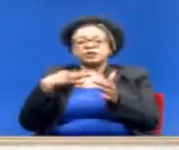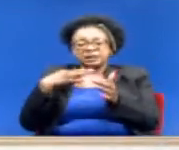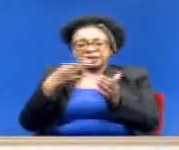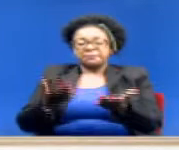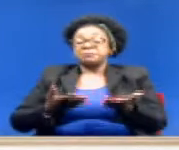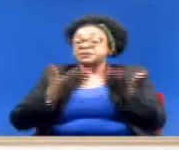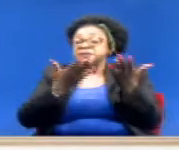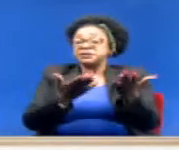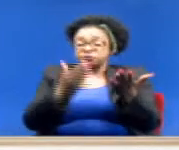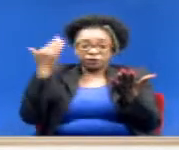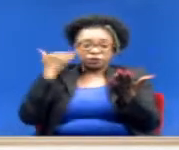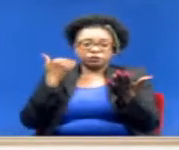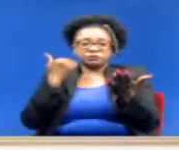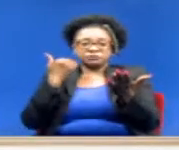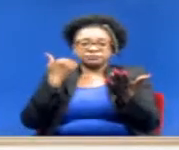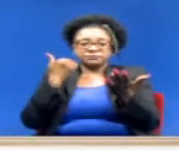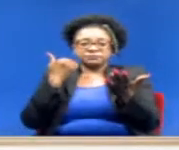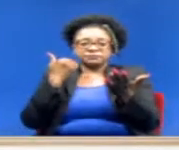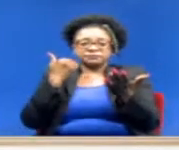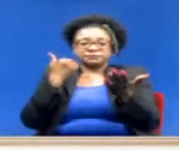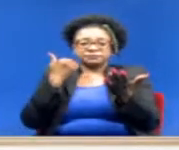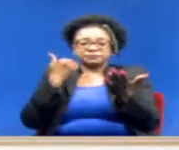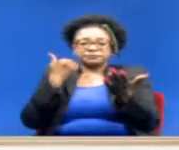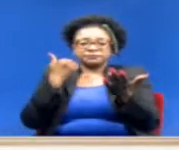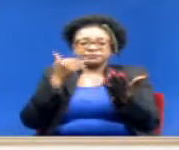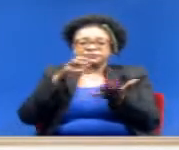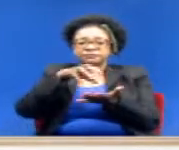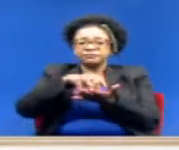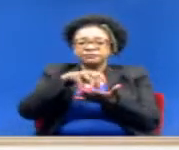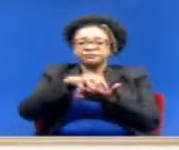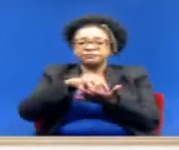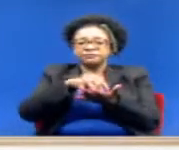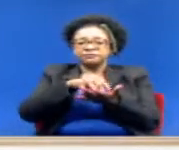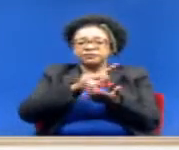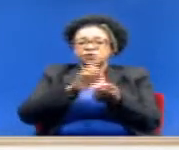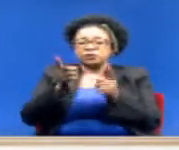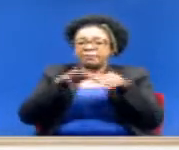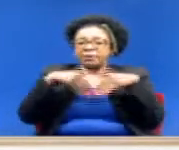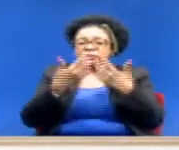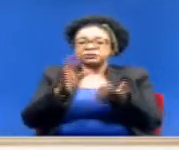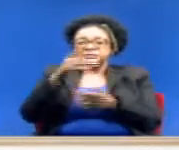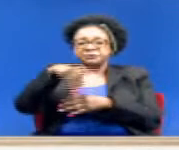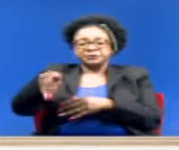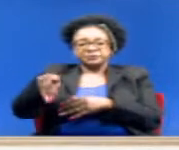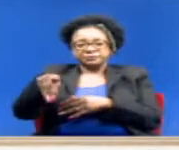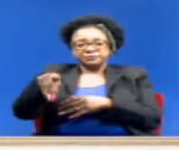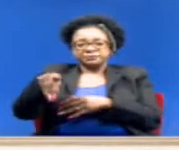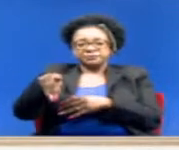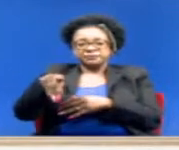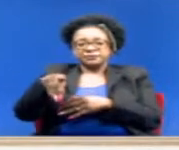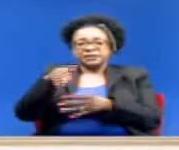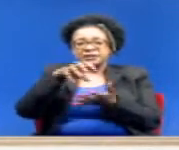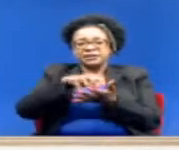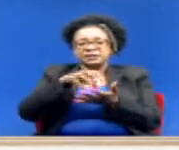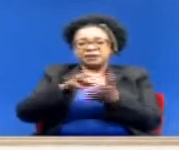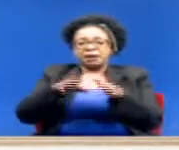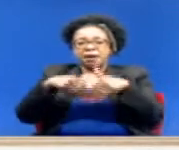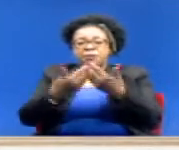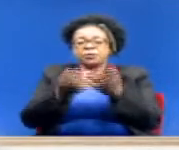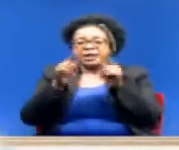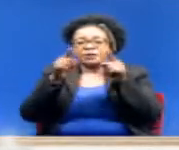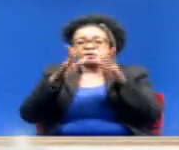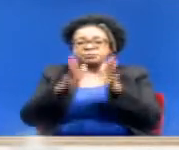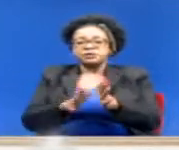before this. This case is not just about the DPP. This case is also about the accused persons